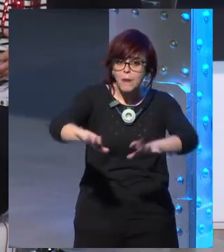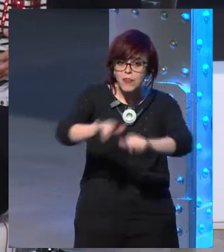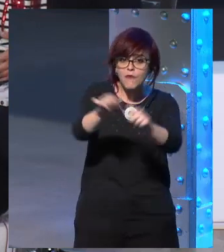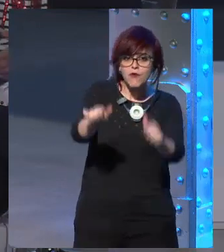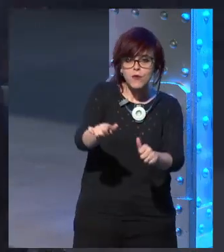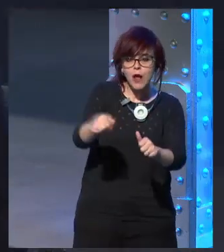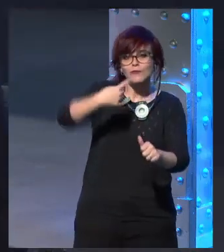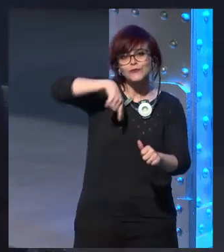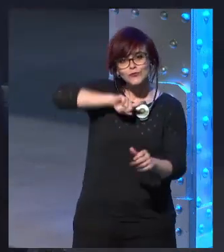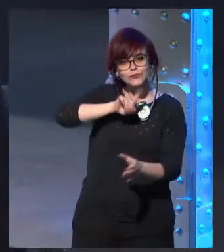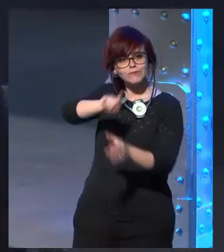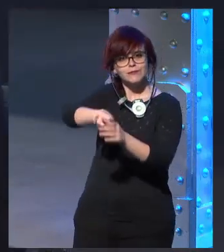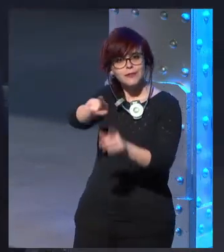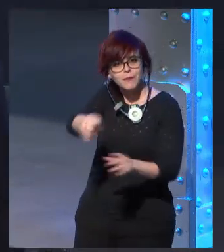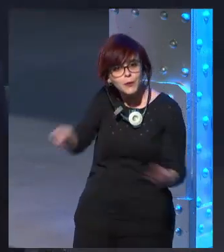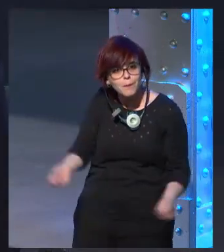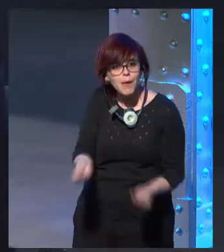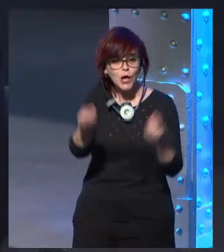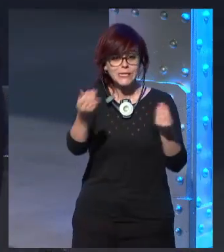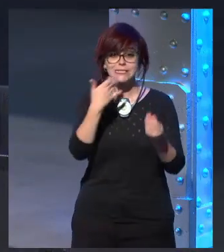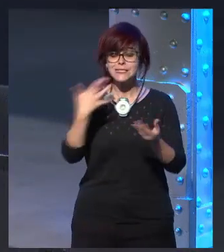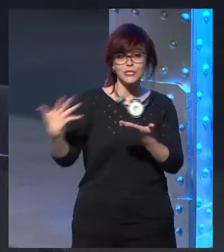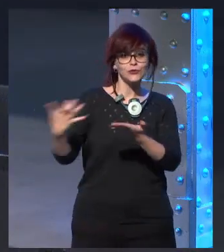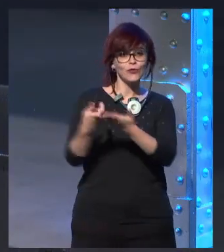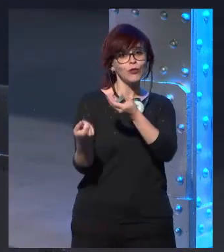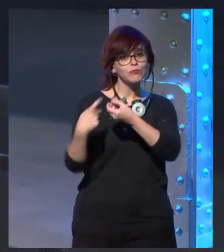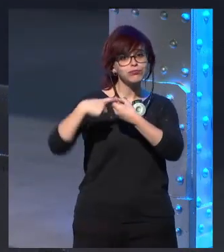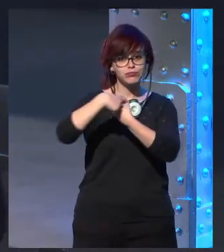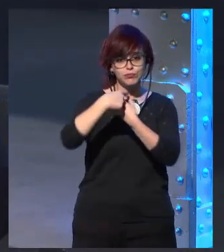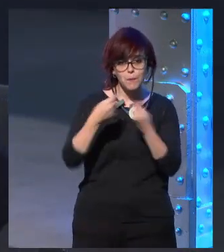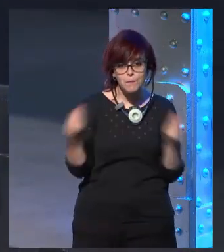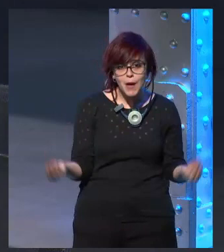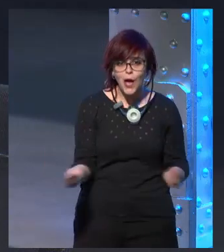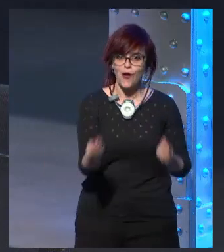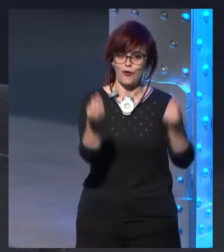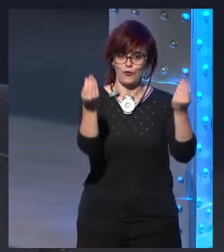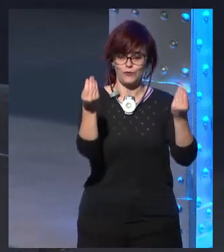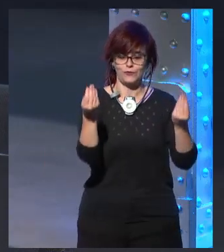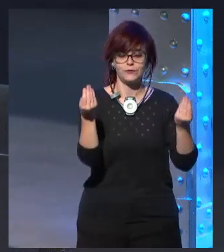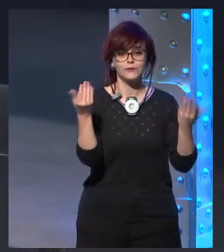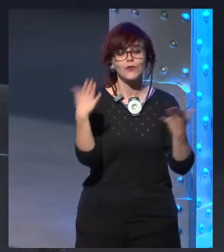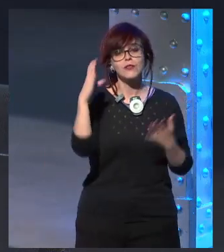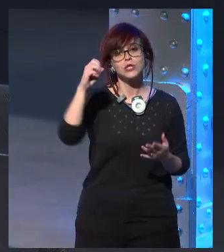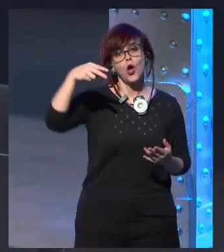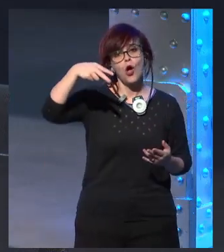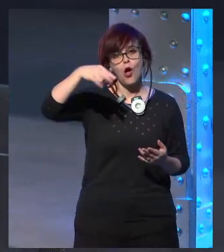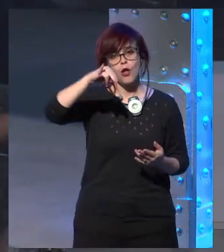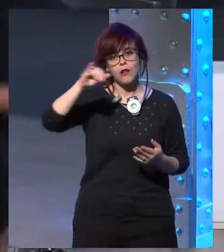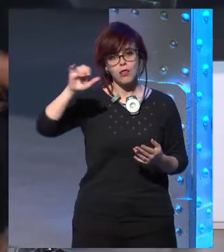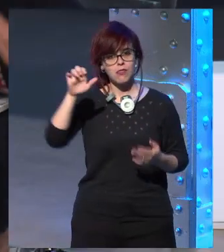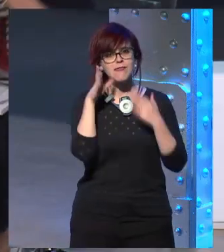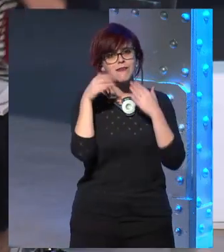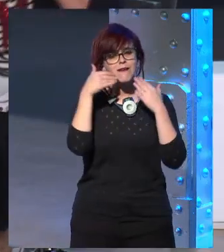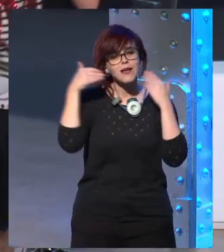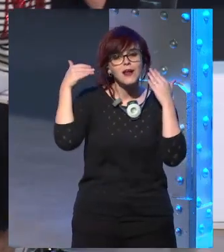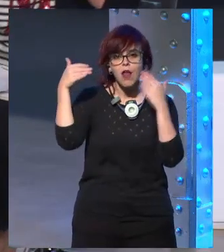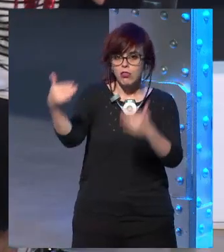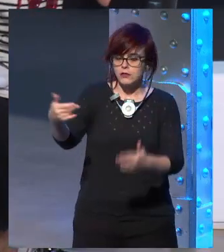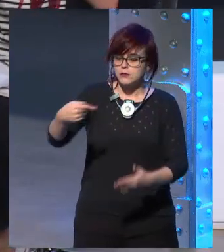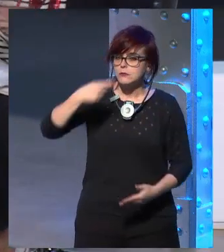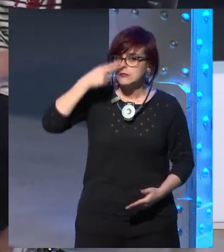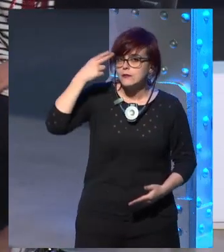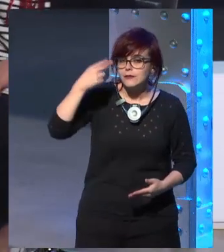children learn and even how we learn. So the more we participate, the better. Connie, thank you. Thank you very much.